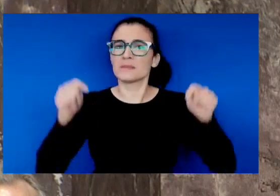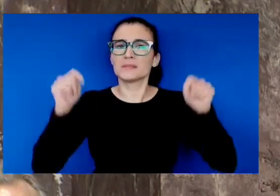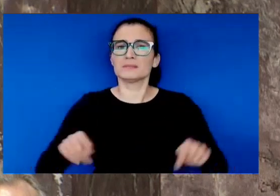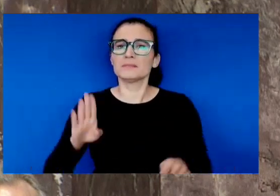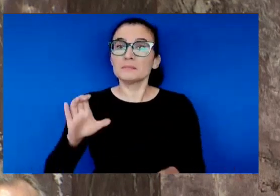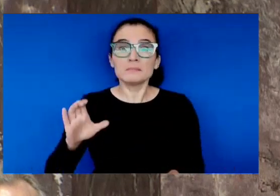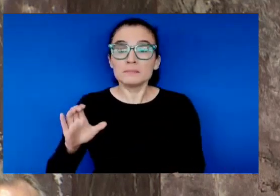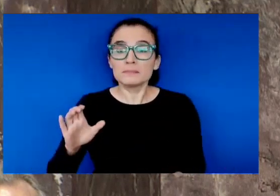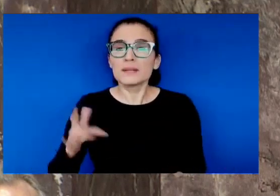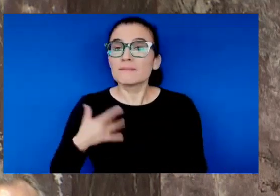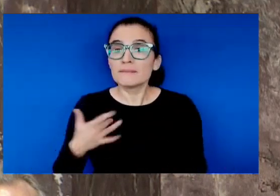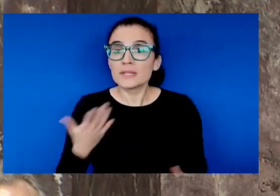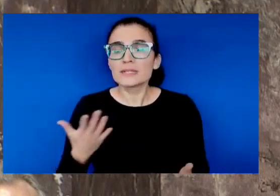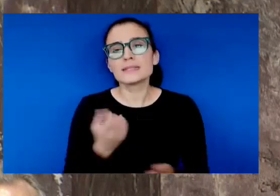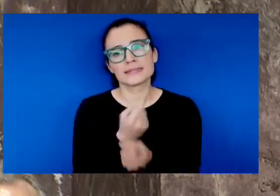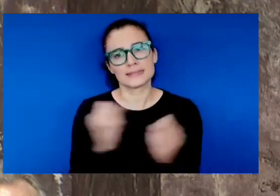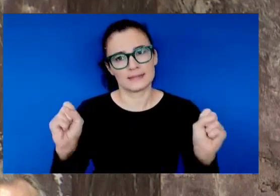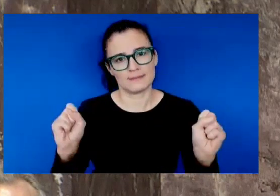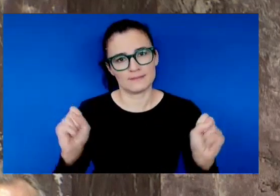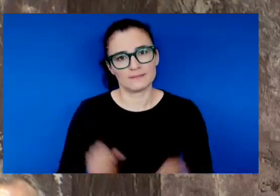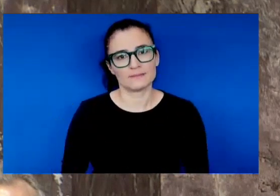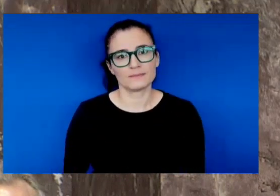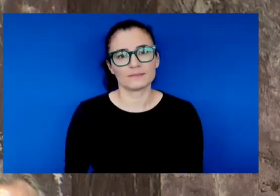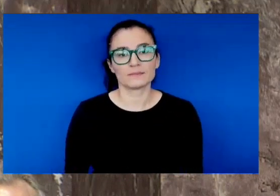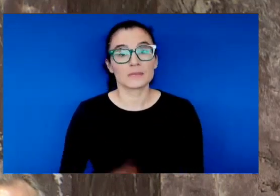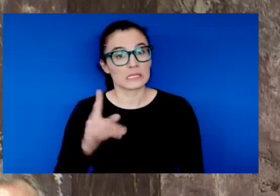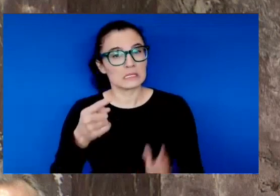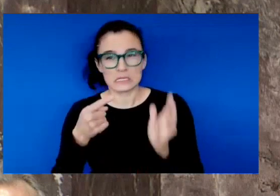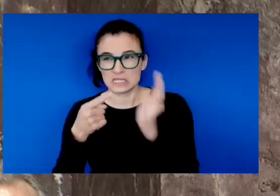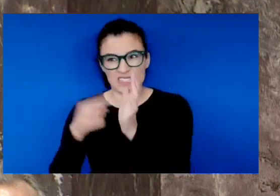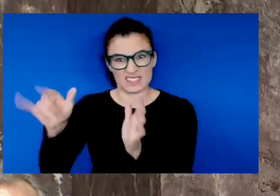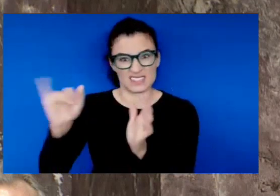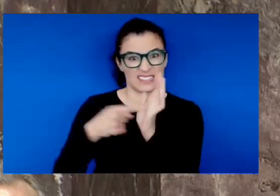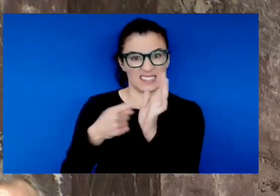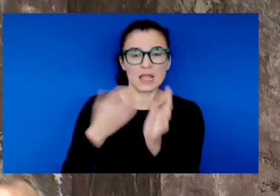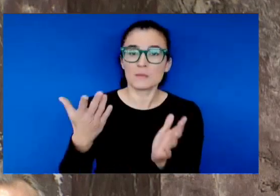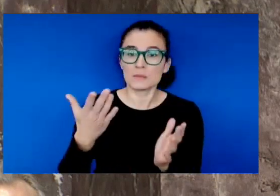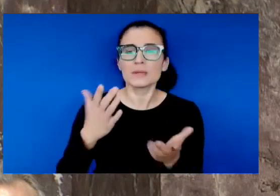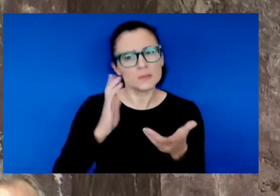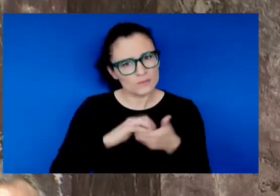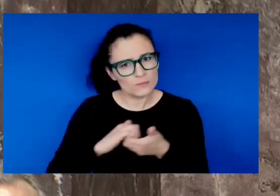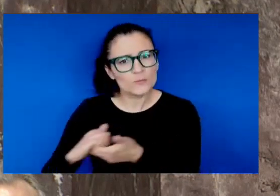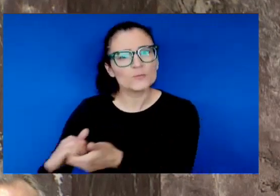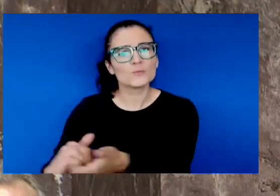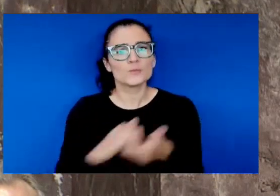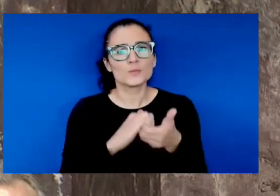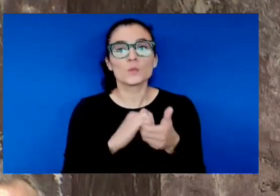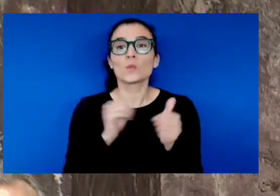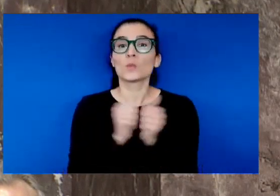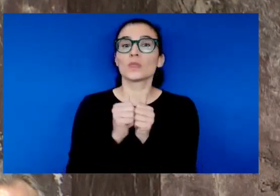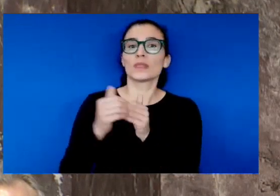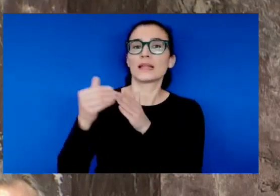committed to working with leaders within the Jewish community, but also other leaders across the province.